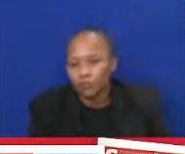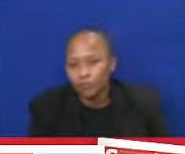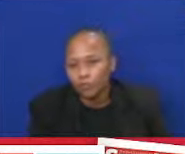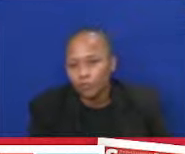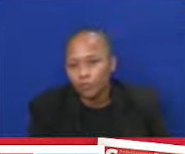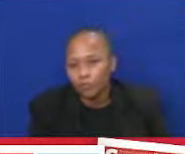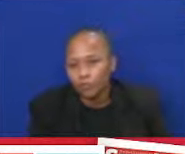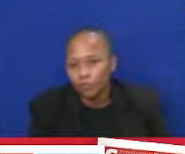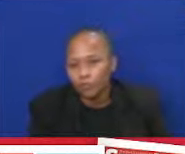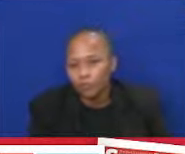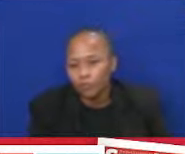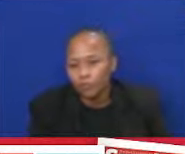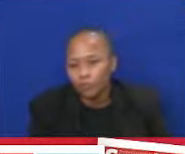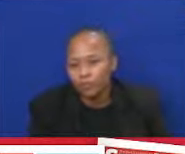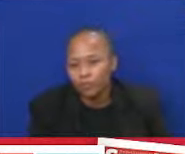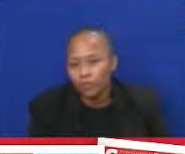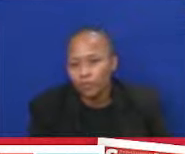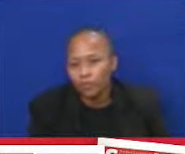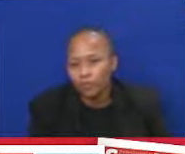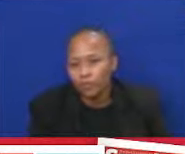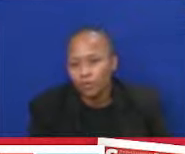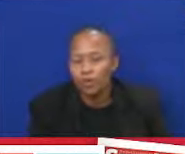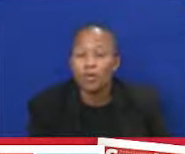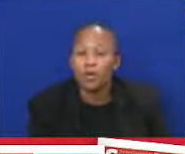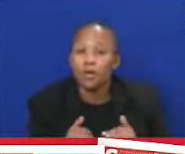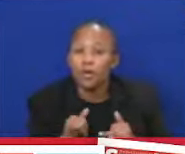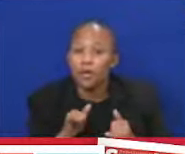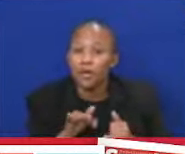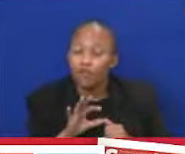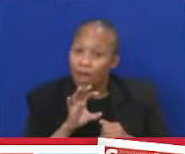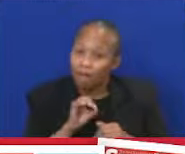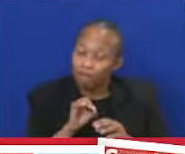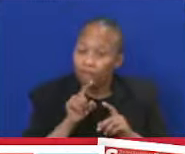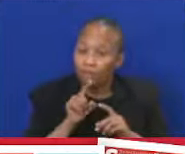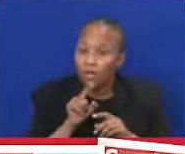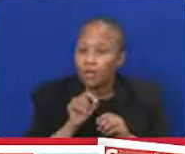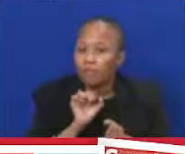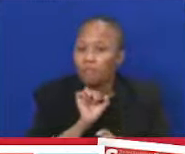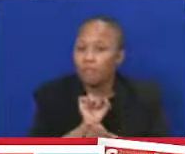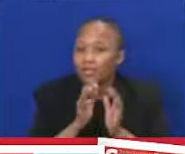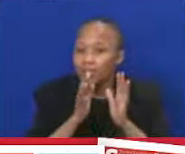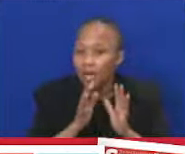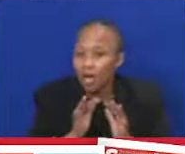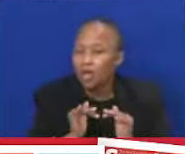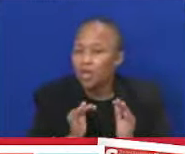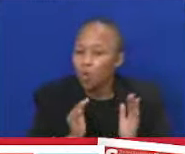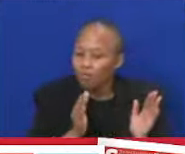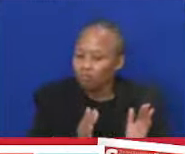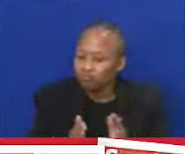prisoners, they will facilitate the transportation and protection of those